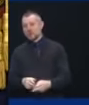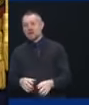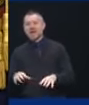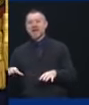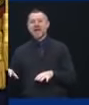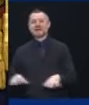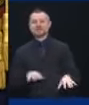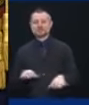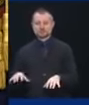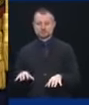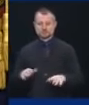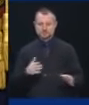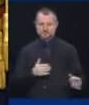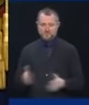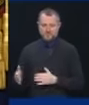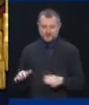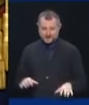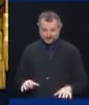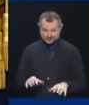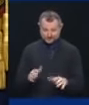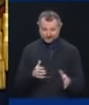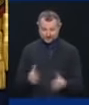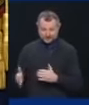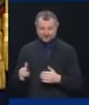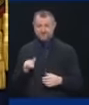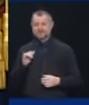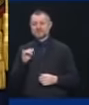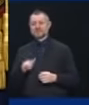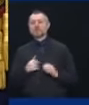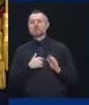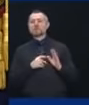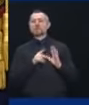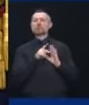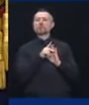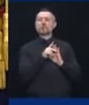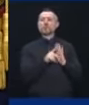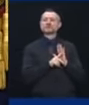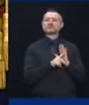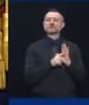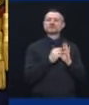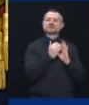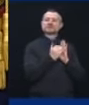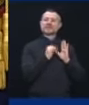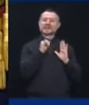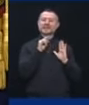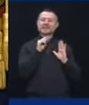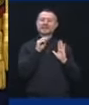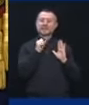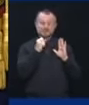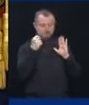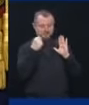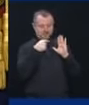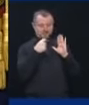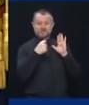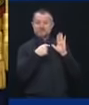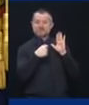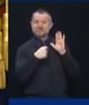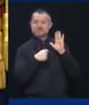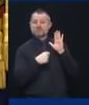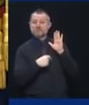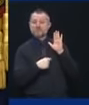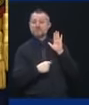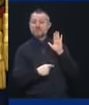action plan, there are always what they call policy items and then just financial issues.